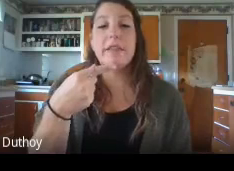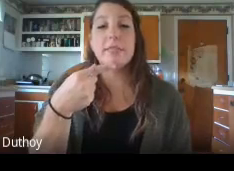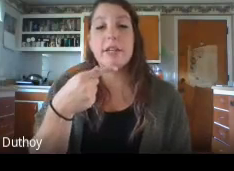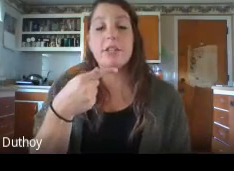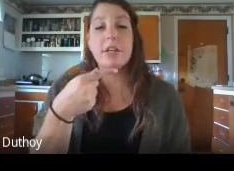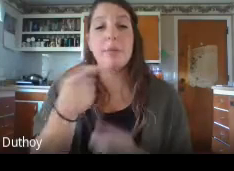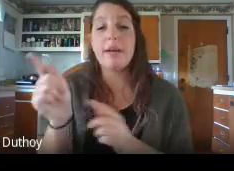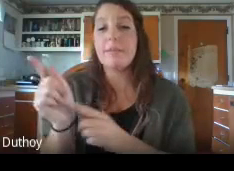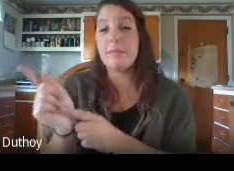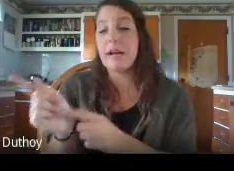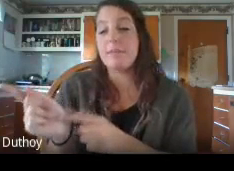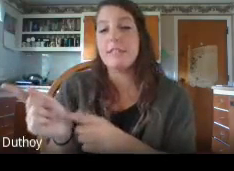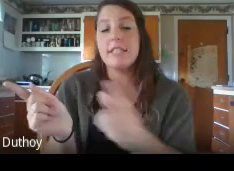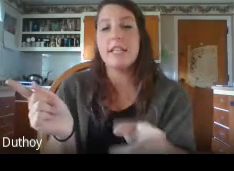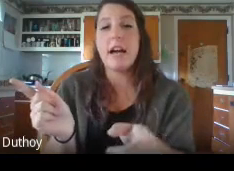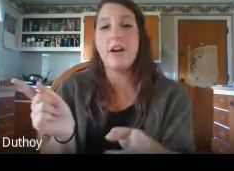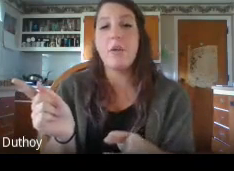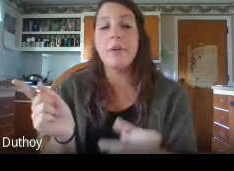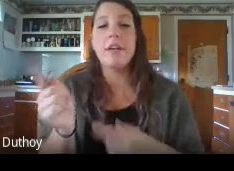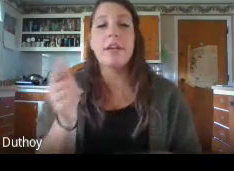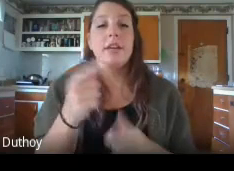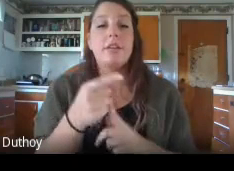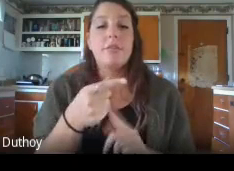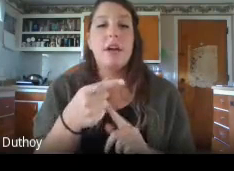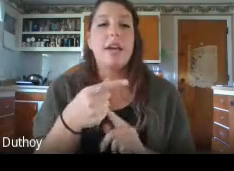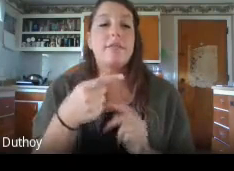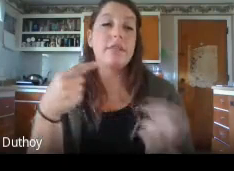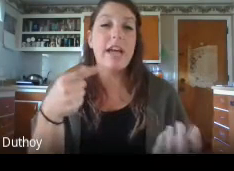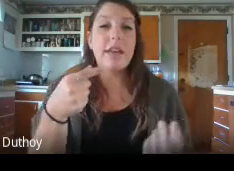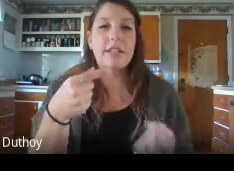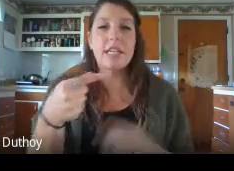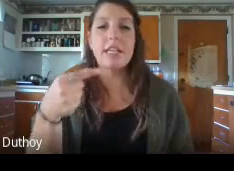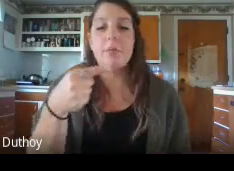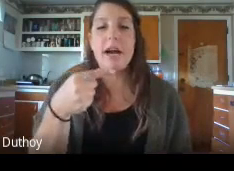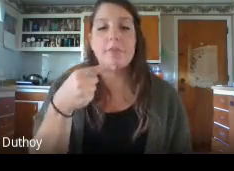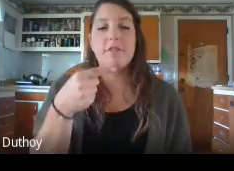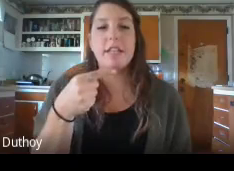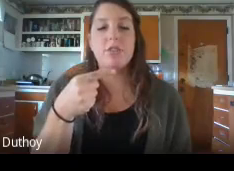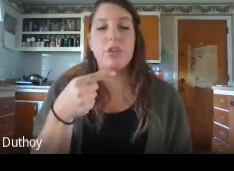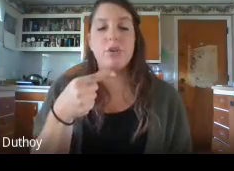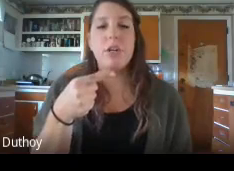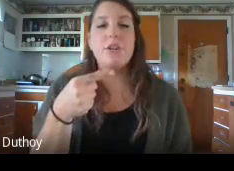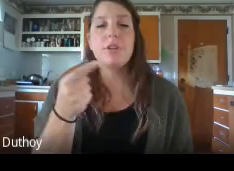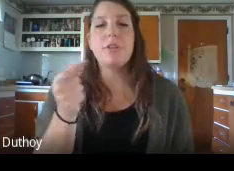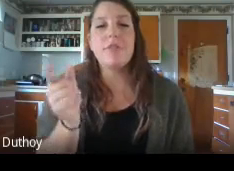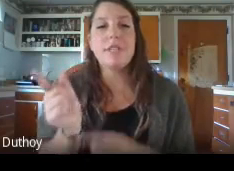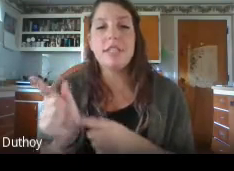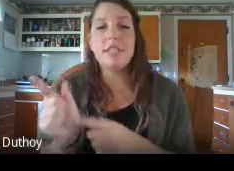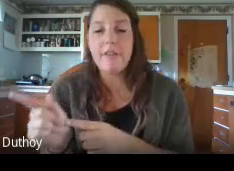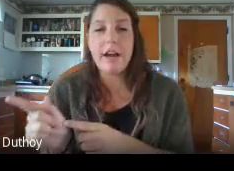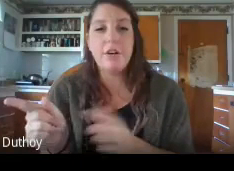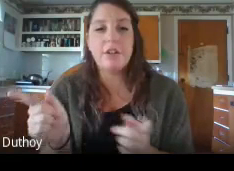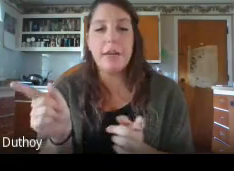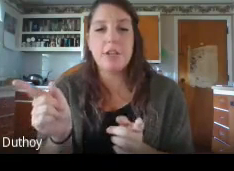G. In this picture, their palm is facing out. In reality, your palm would face you. So the